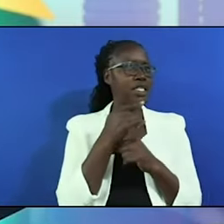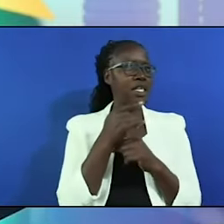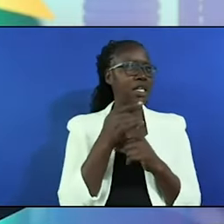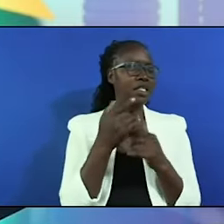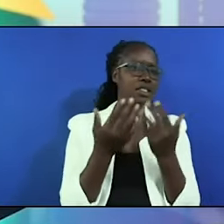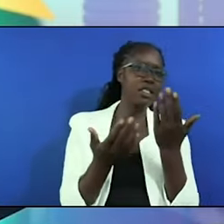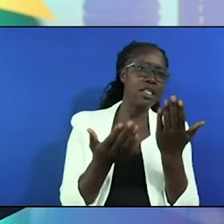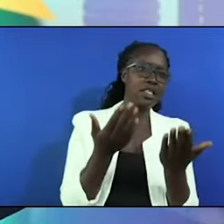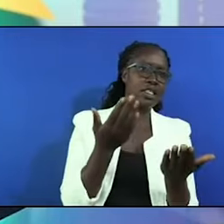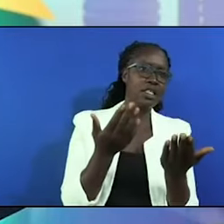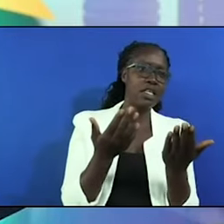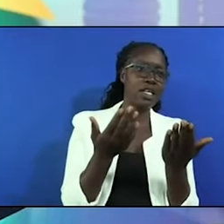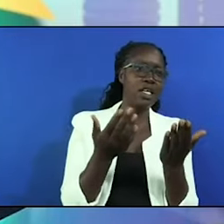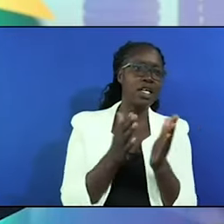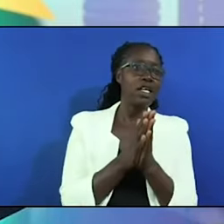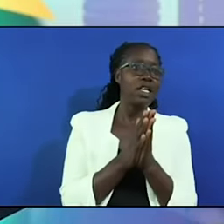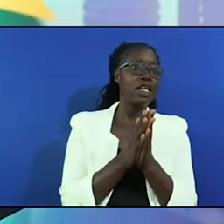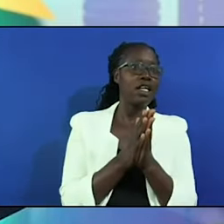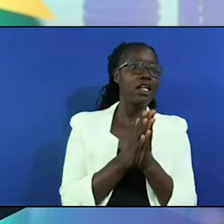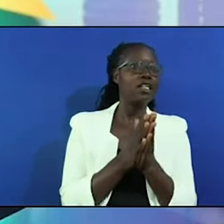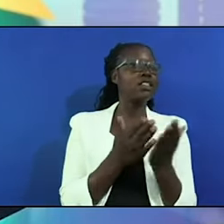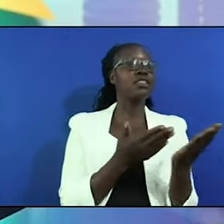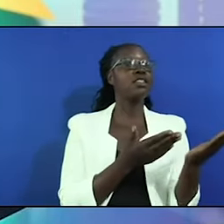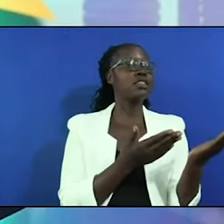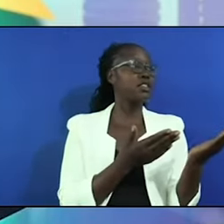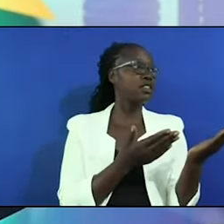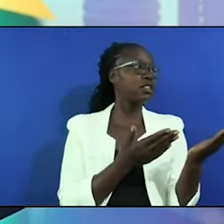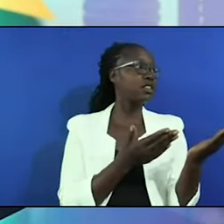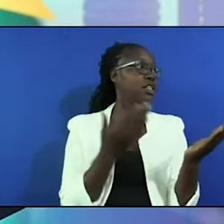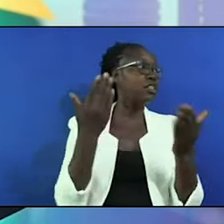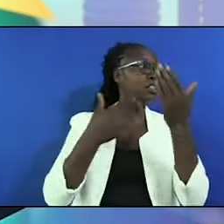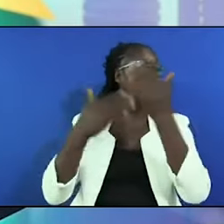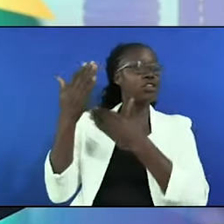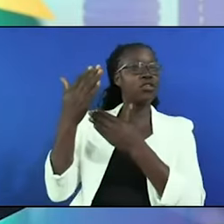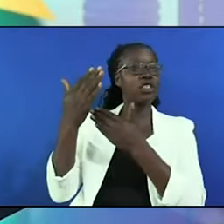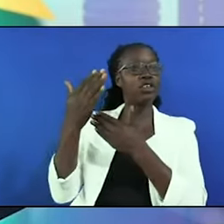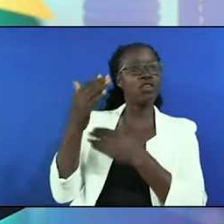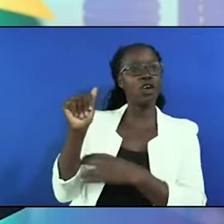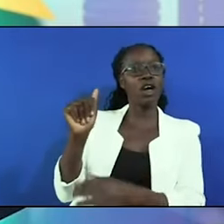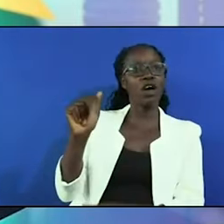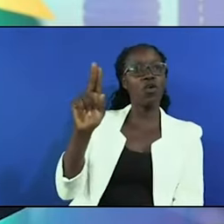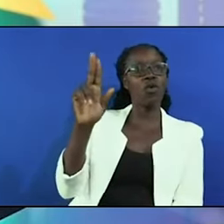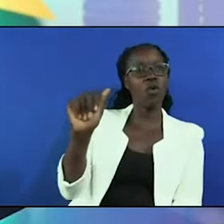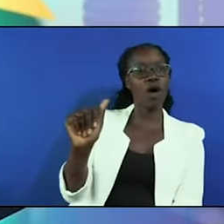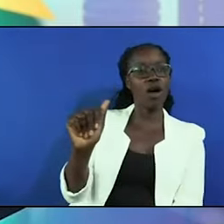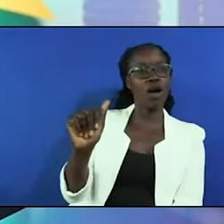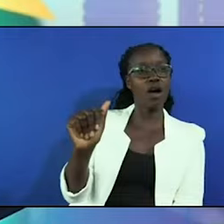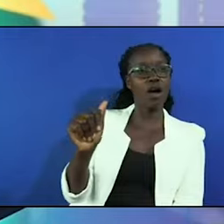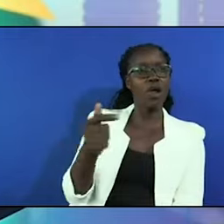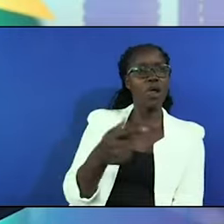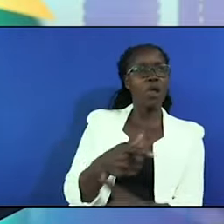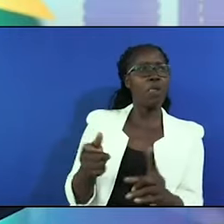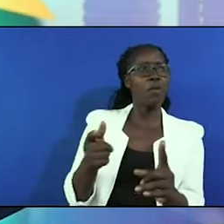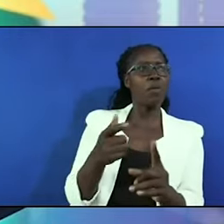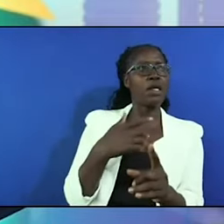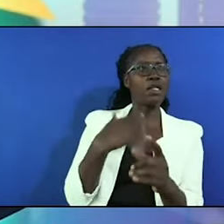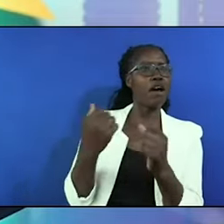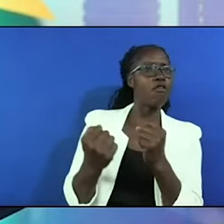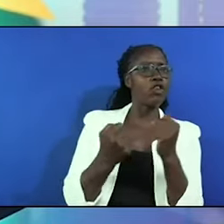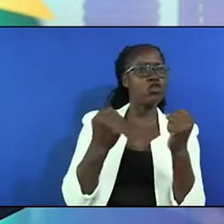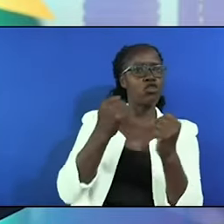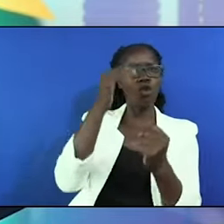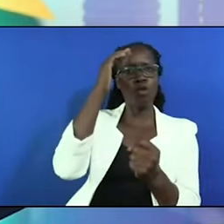rightly, he's a professor, he's a lecturer at the University of Eastern Africa, Baraton. But we have a story with